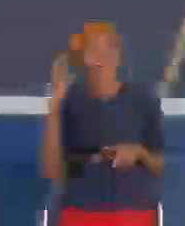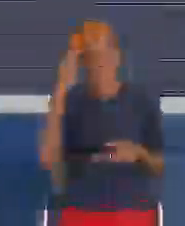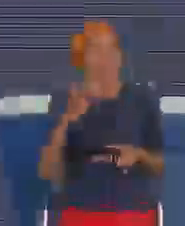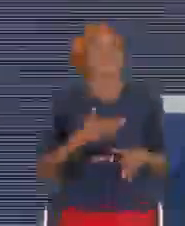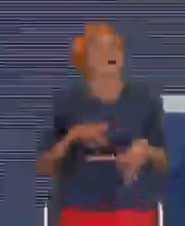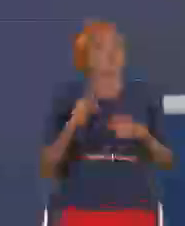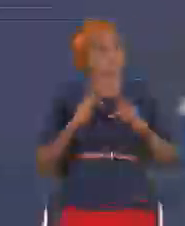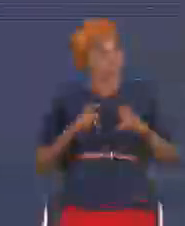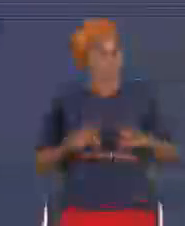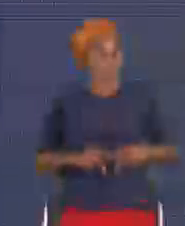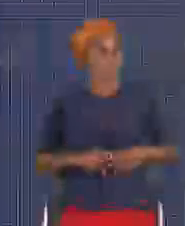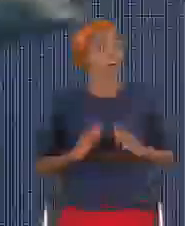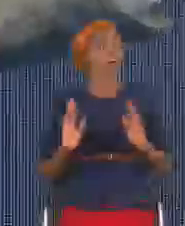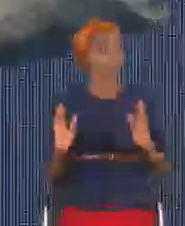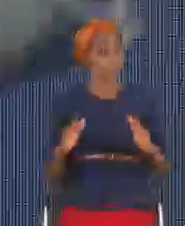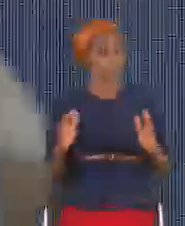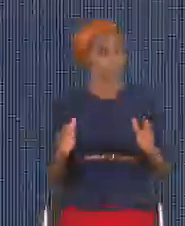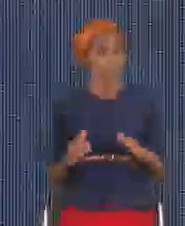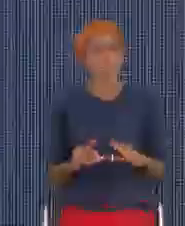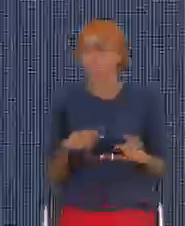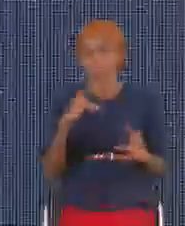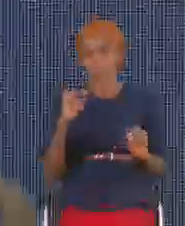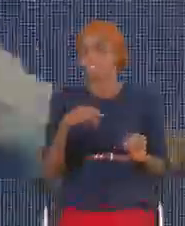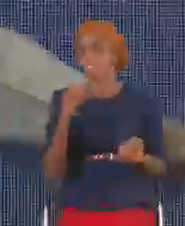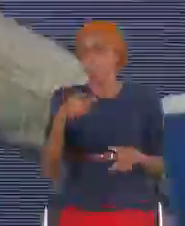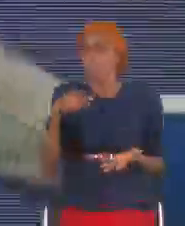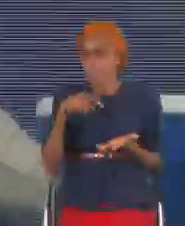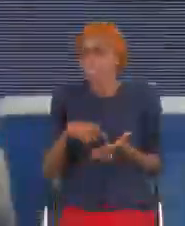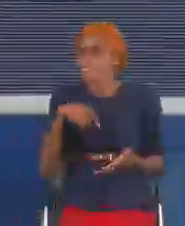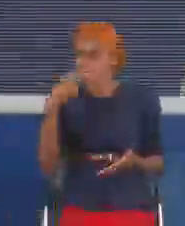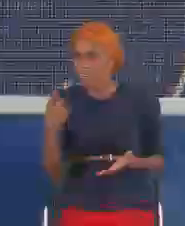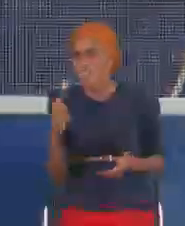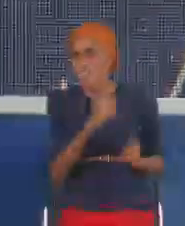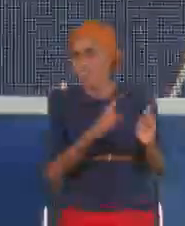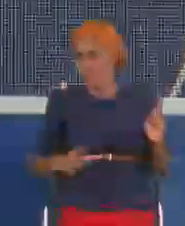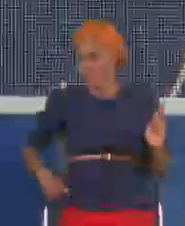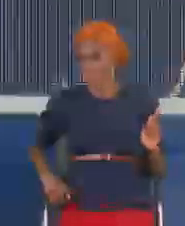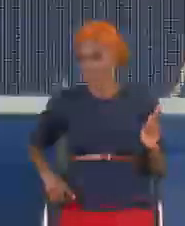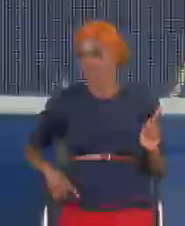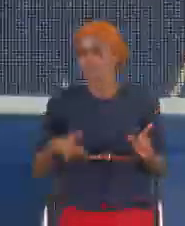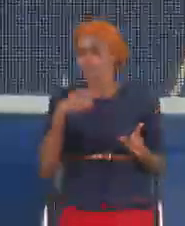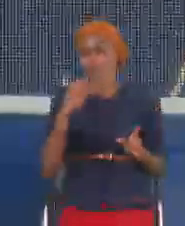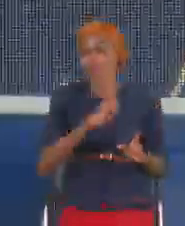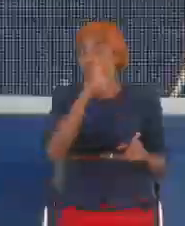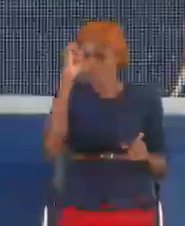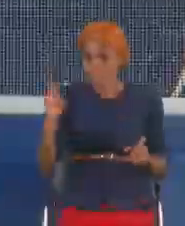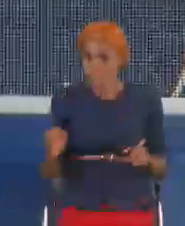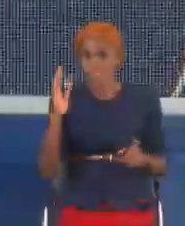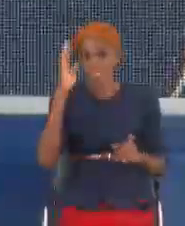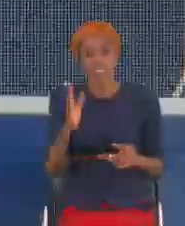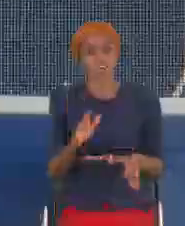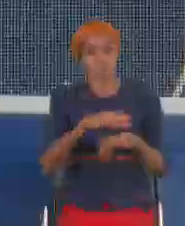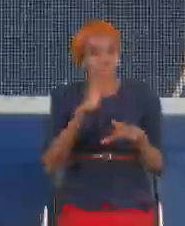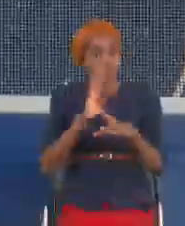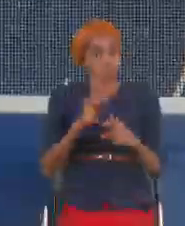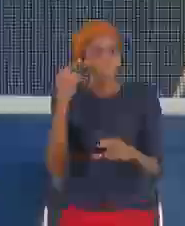personal encouragement. He said, thus says the Lord. Thus says the Lord, whosoever shall call on the